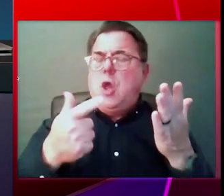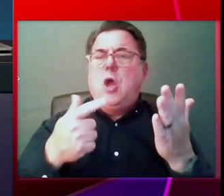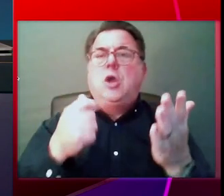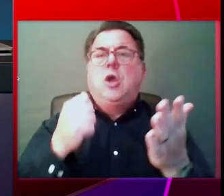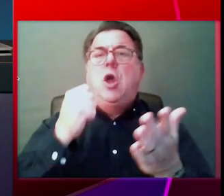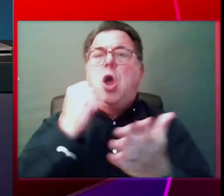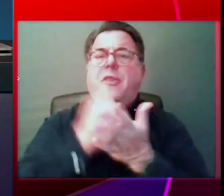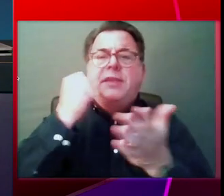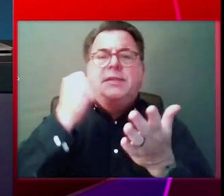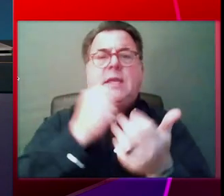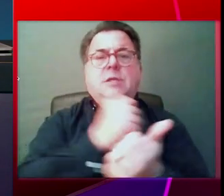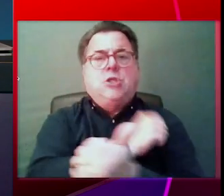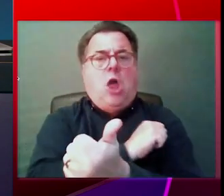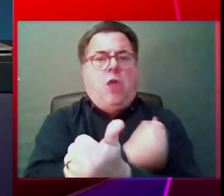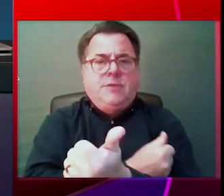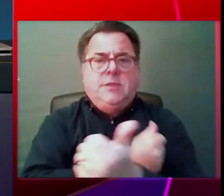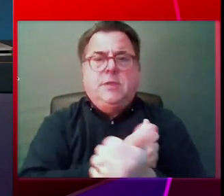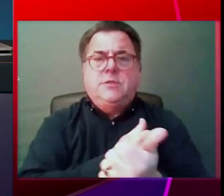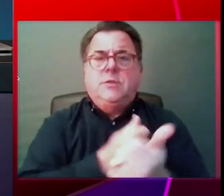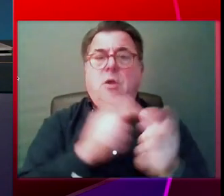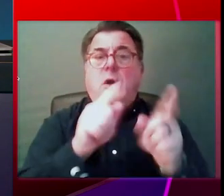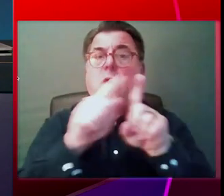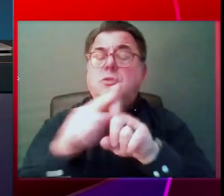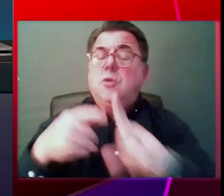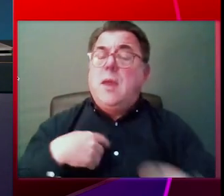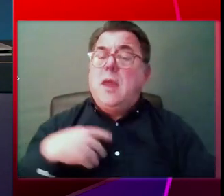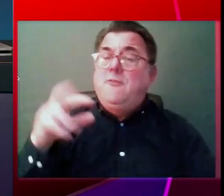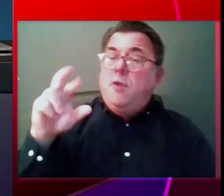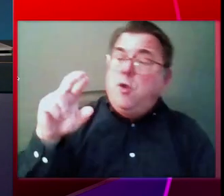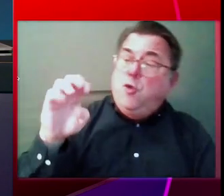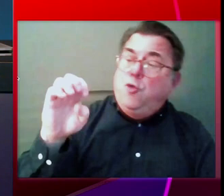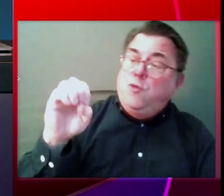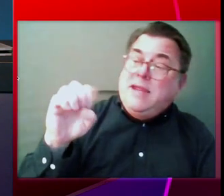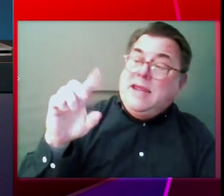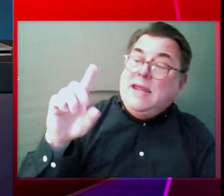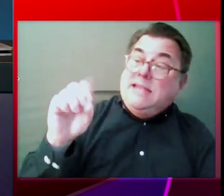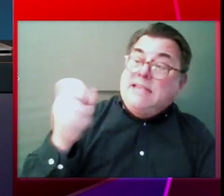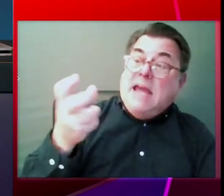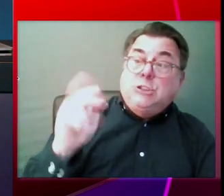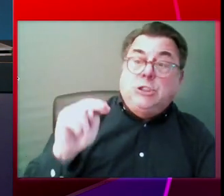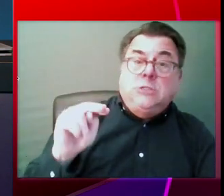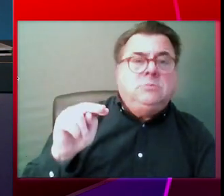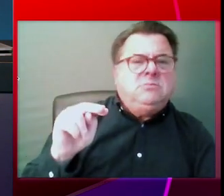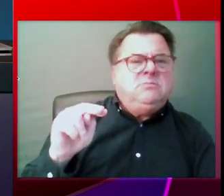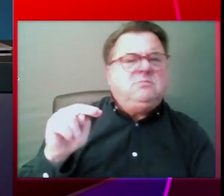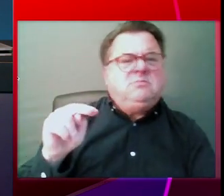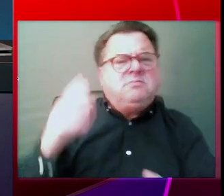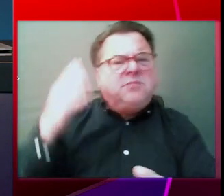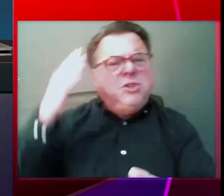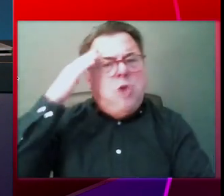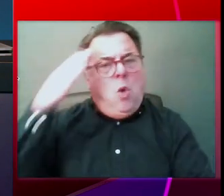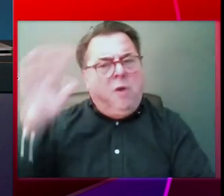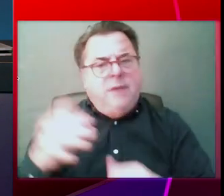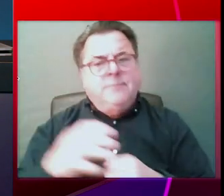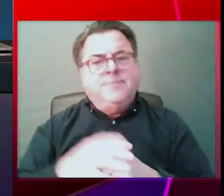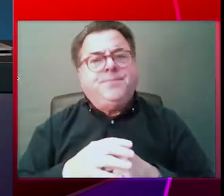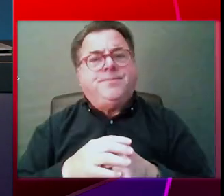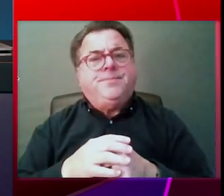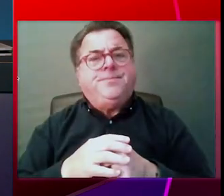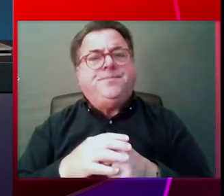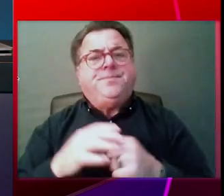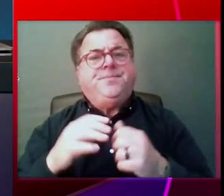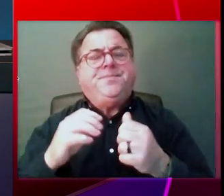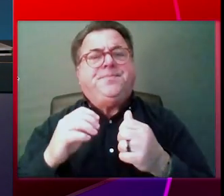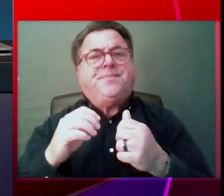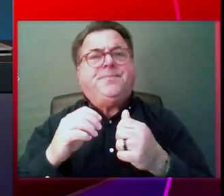I've seen you've got redaction. You know, these are things that devs are probably pretty familiar with, right? Yeah. But how do you all approach?